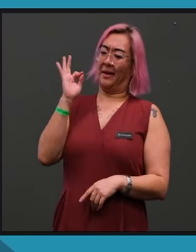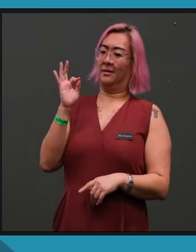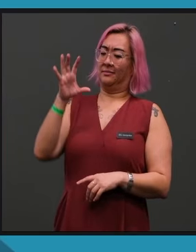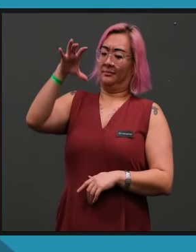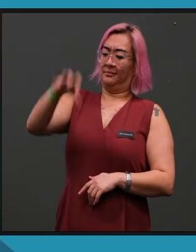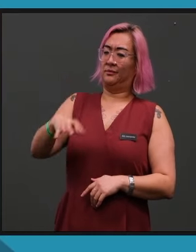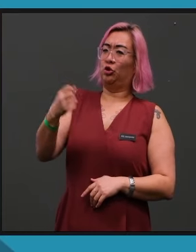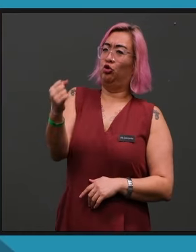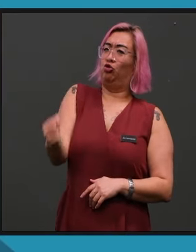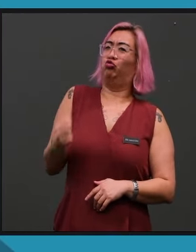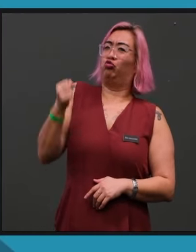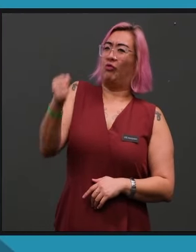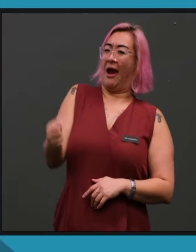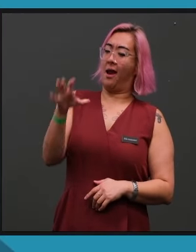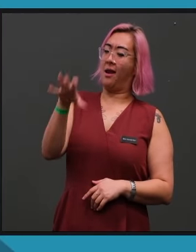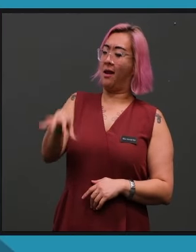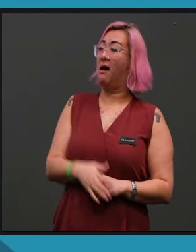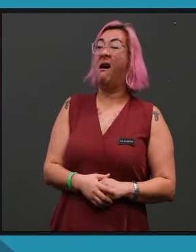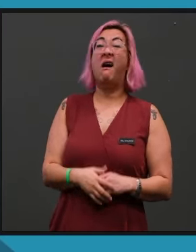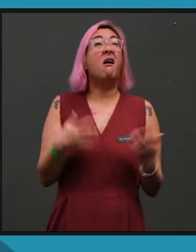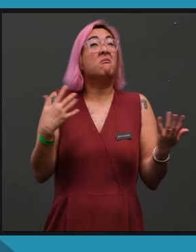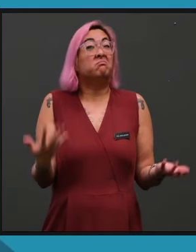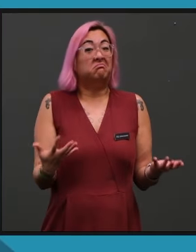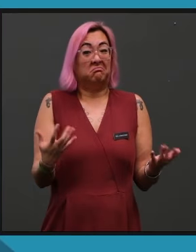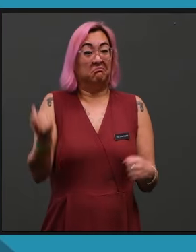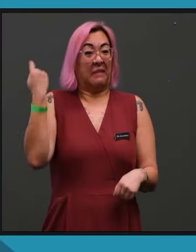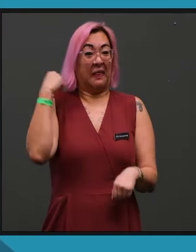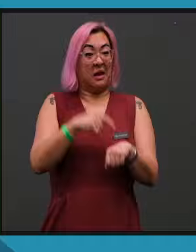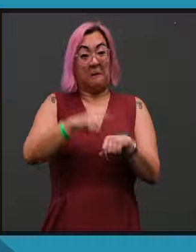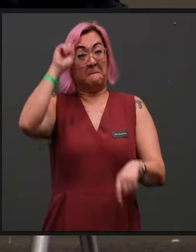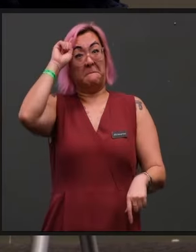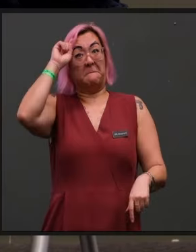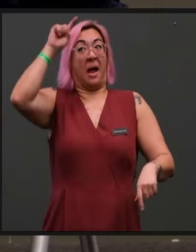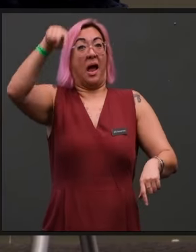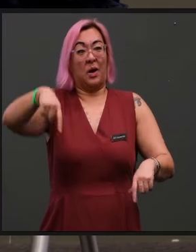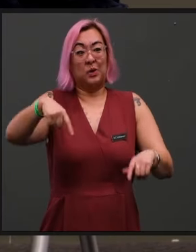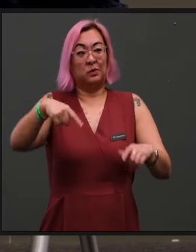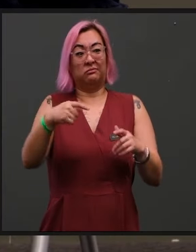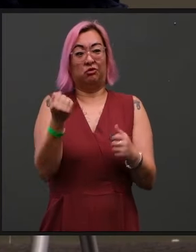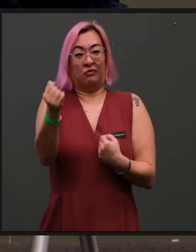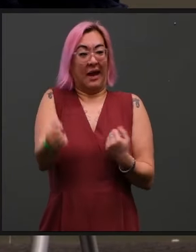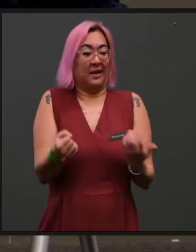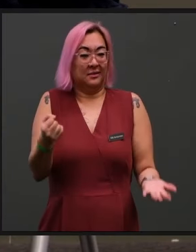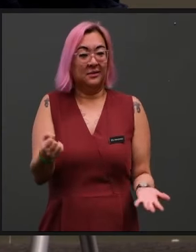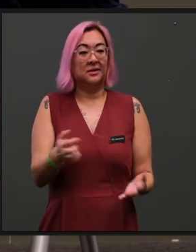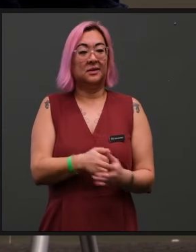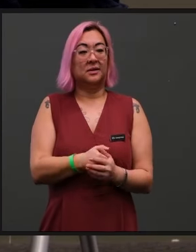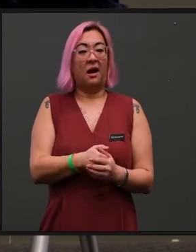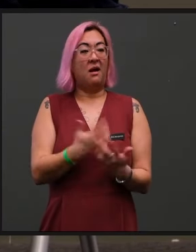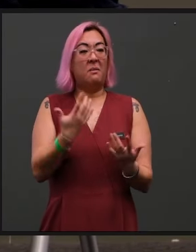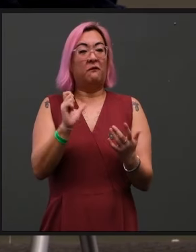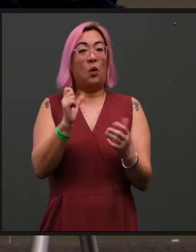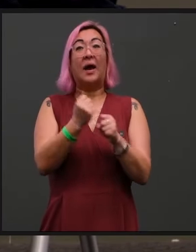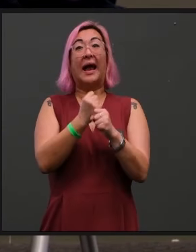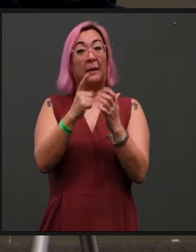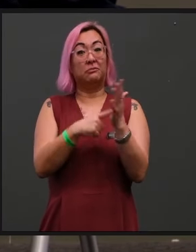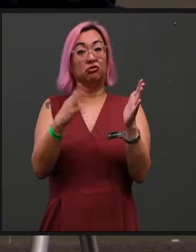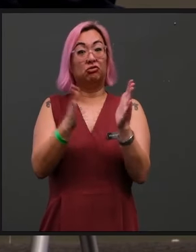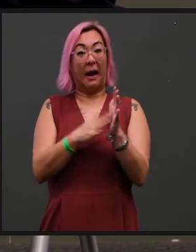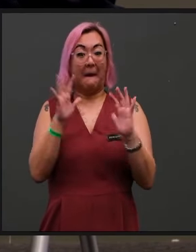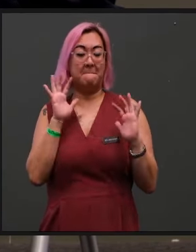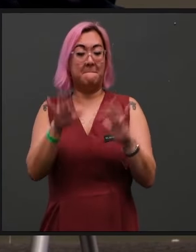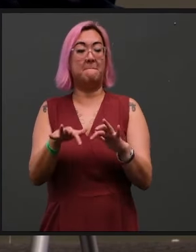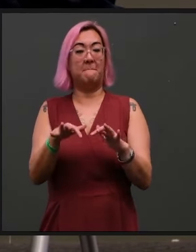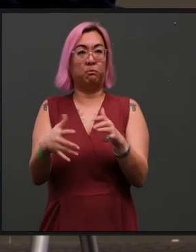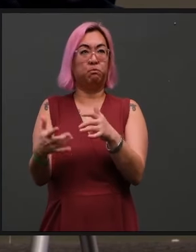it's partly I just had the idea at the time, and also I thought for a game jam, you don't have a lot of time. And I thought if